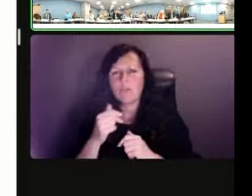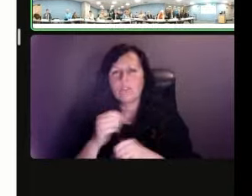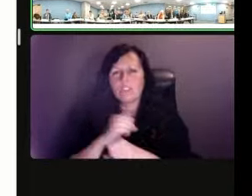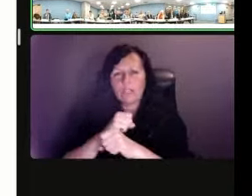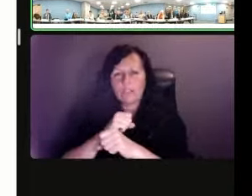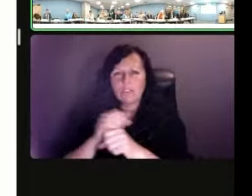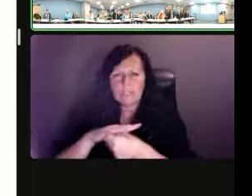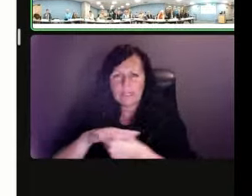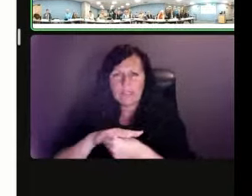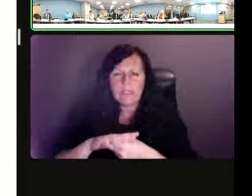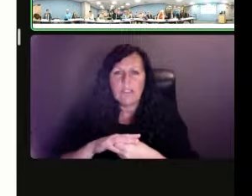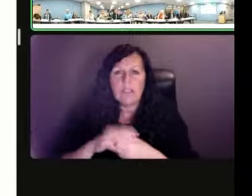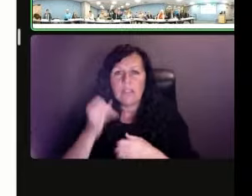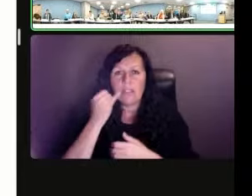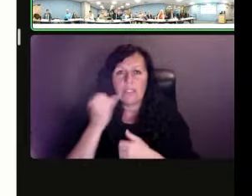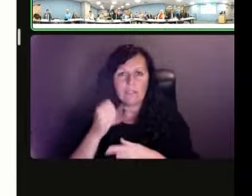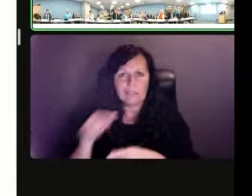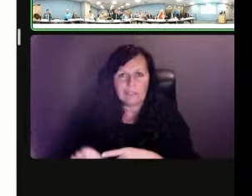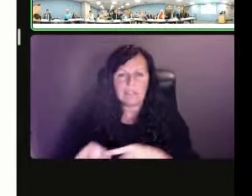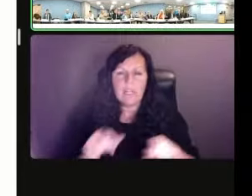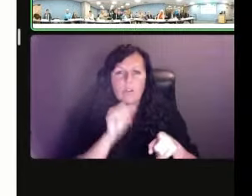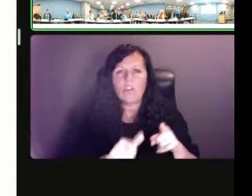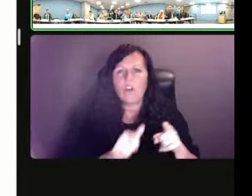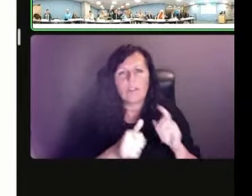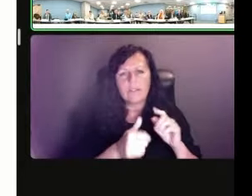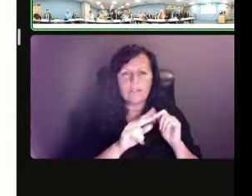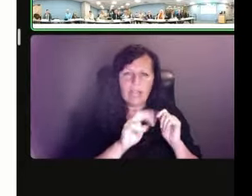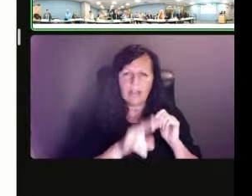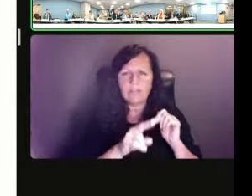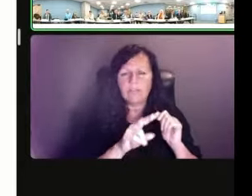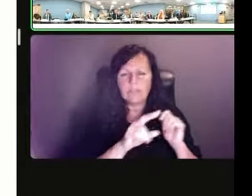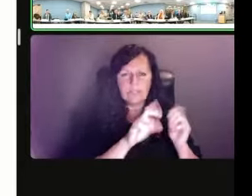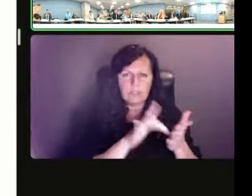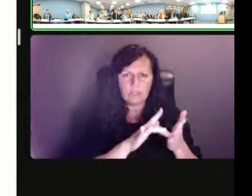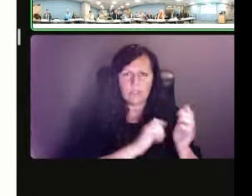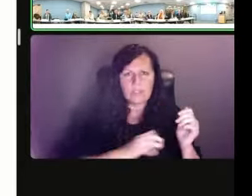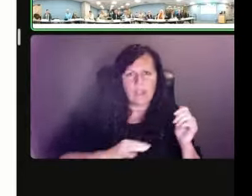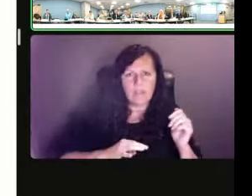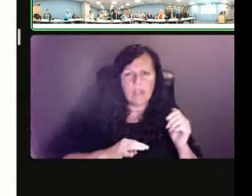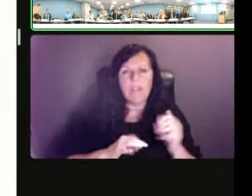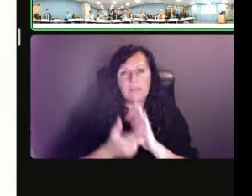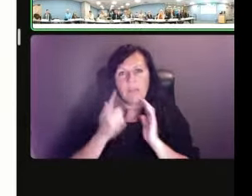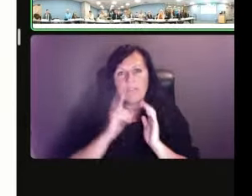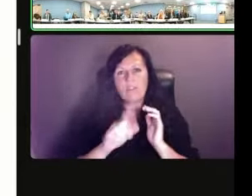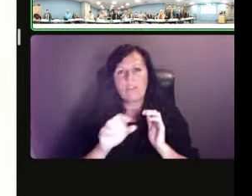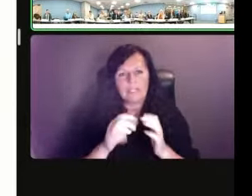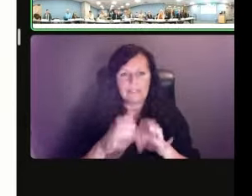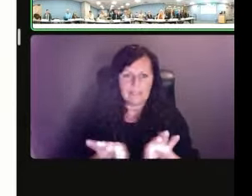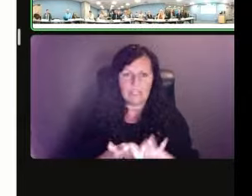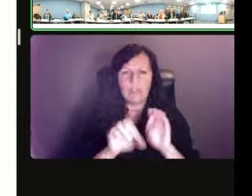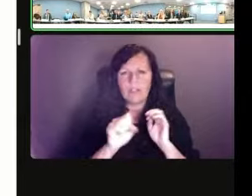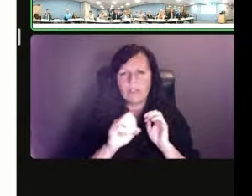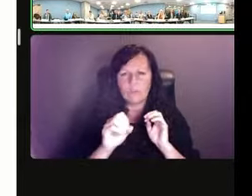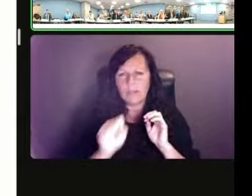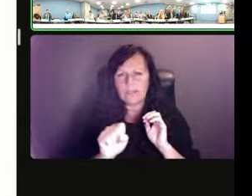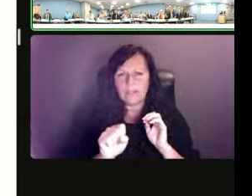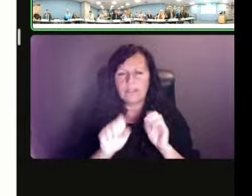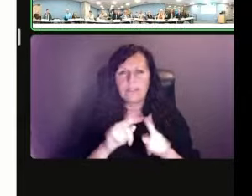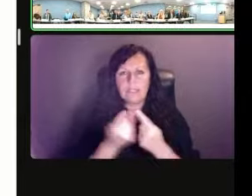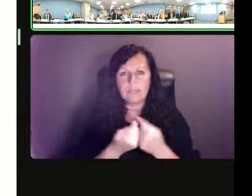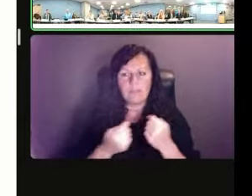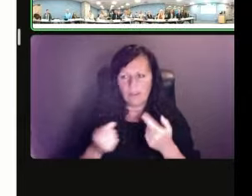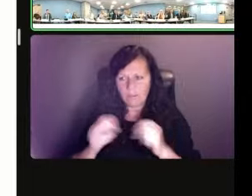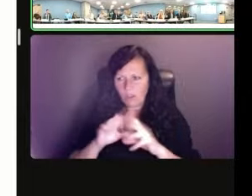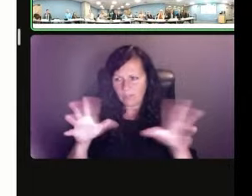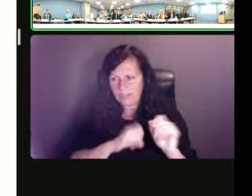having a navigation center staffed, that the demand on the successful SOS team, that staff recognizes that we can't go less